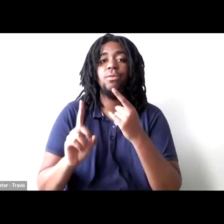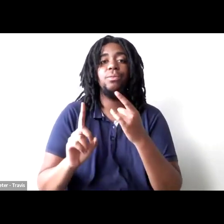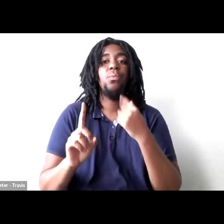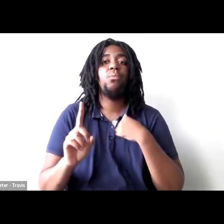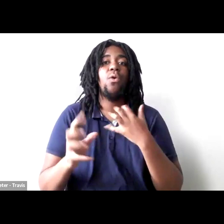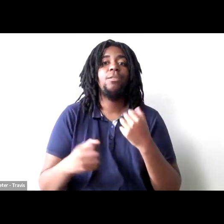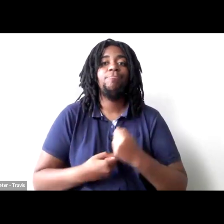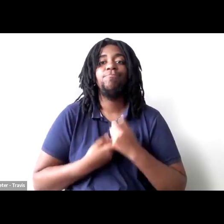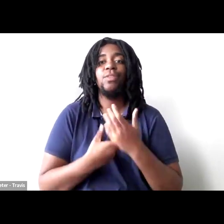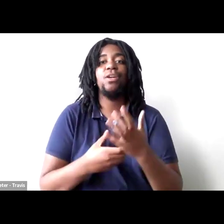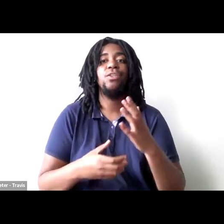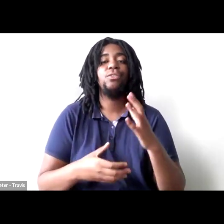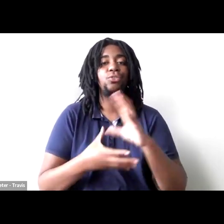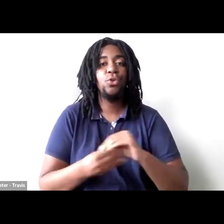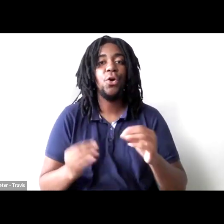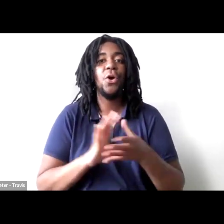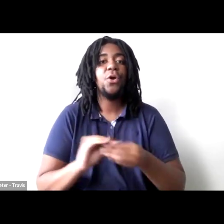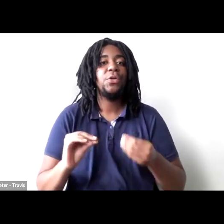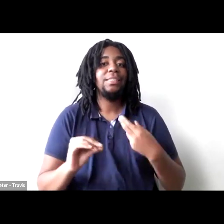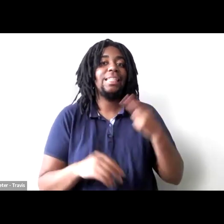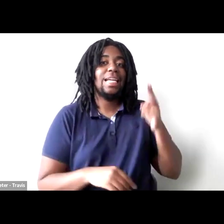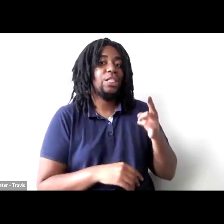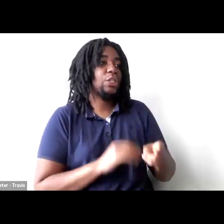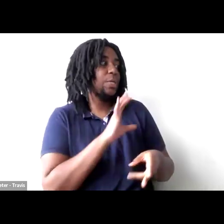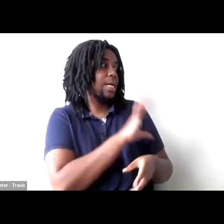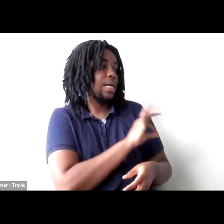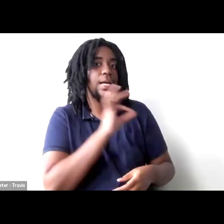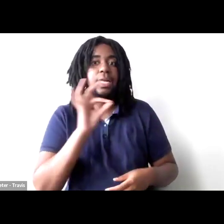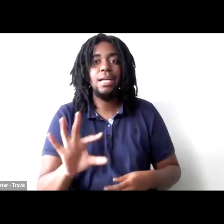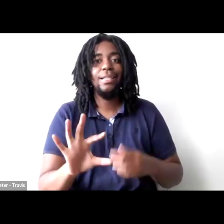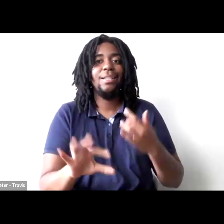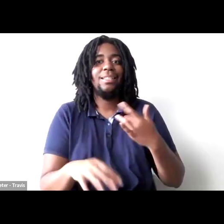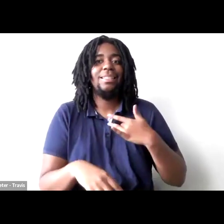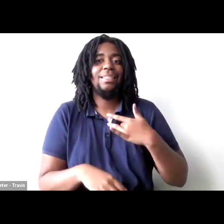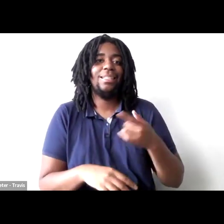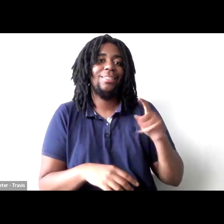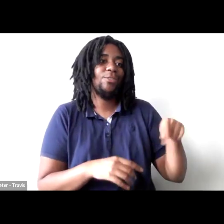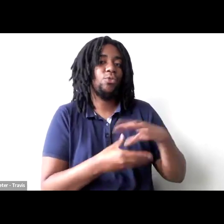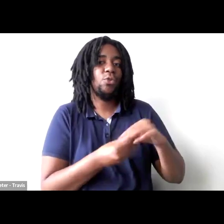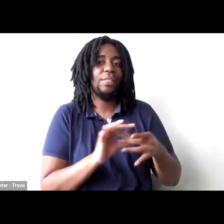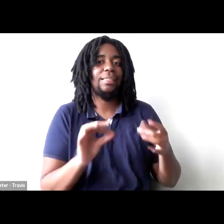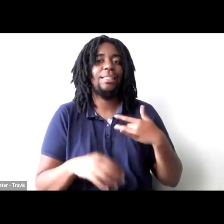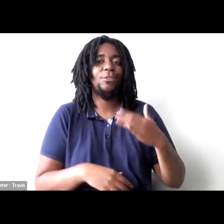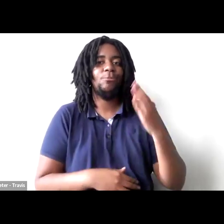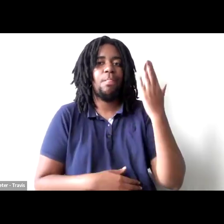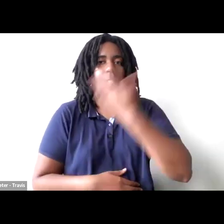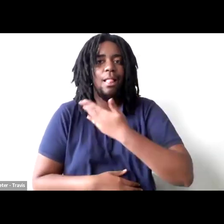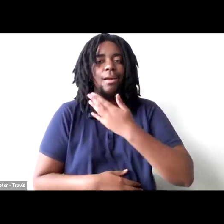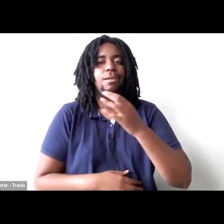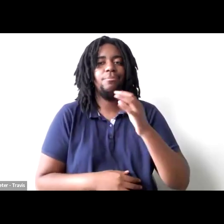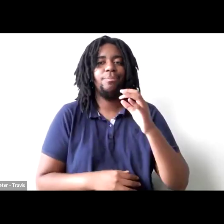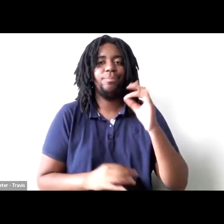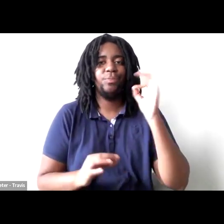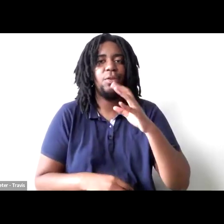or intentionally erased from the historical record. So before we get started, I'd like to acknowledge that the Peale in Baltimore stands